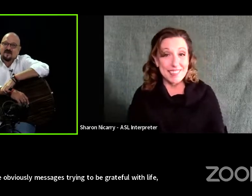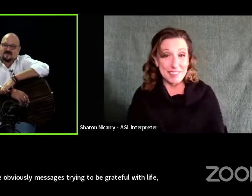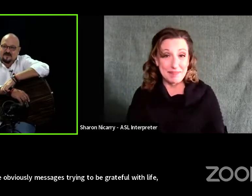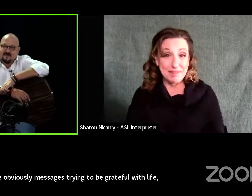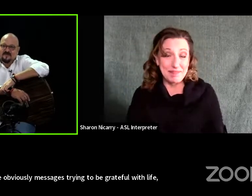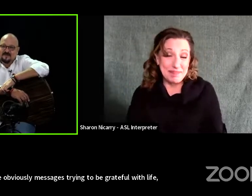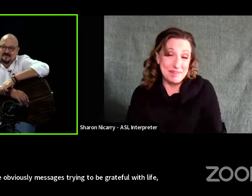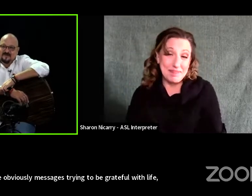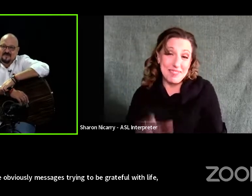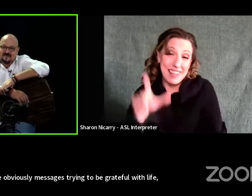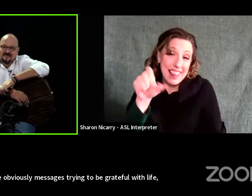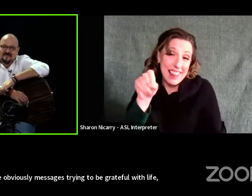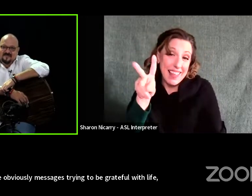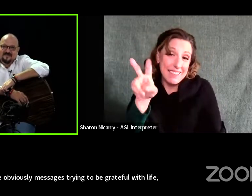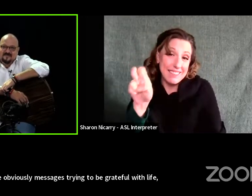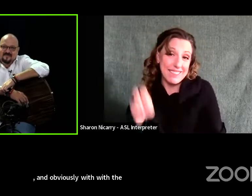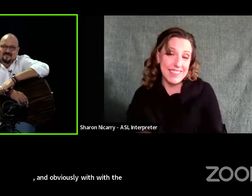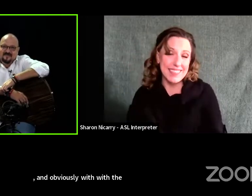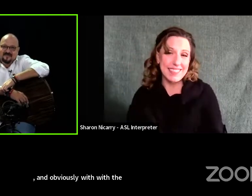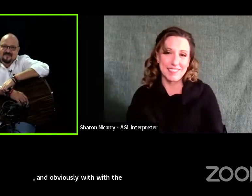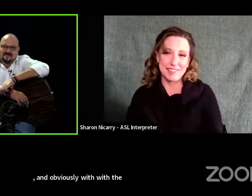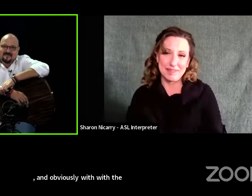with the love.